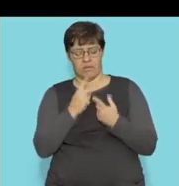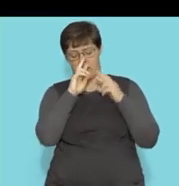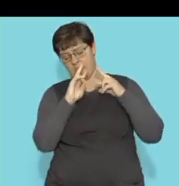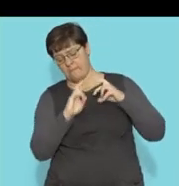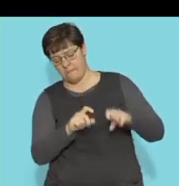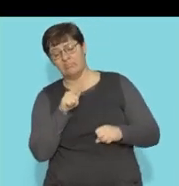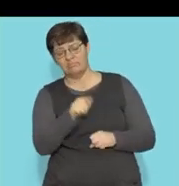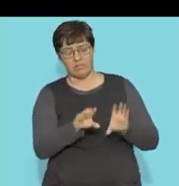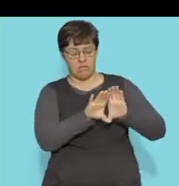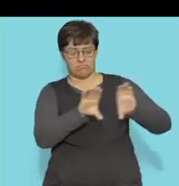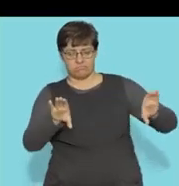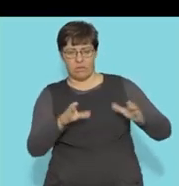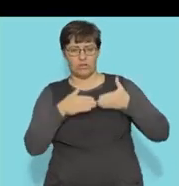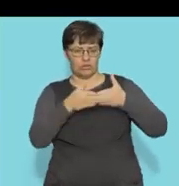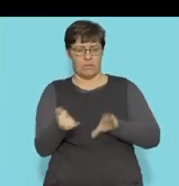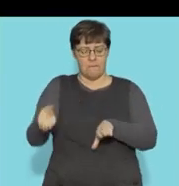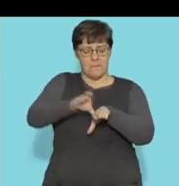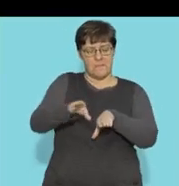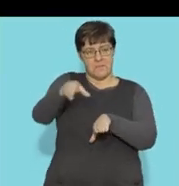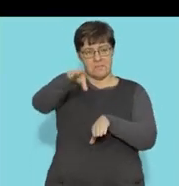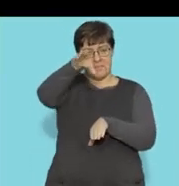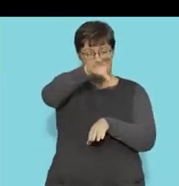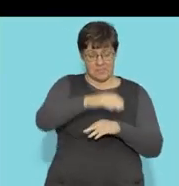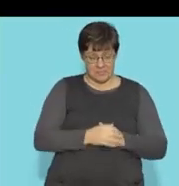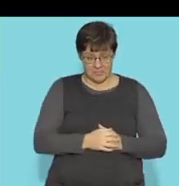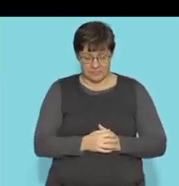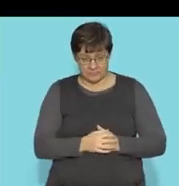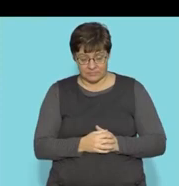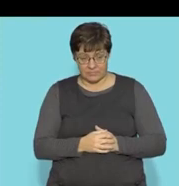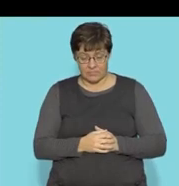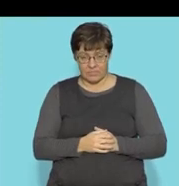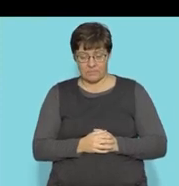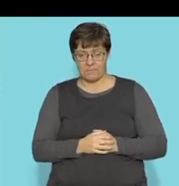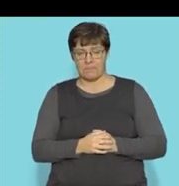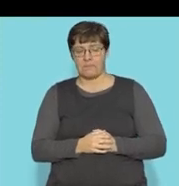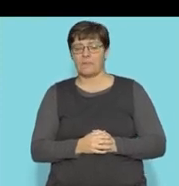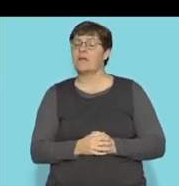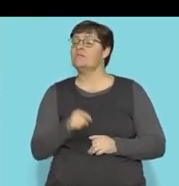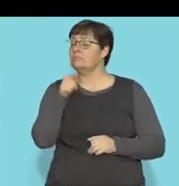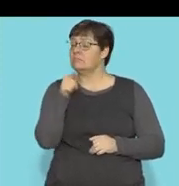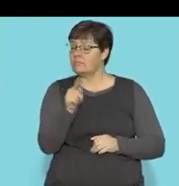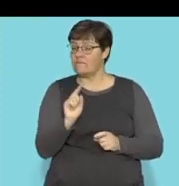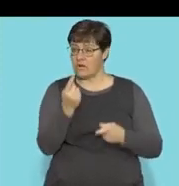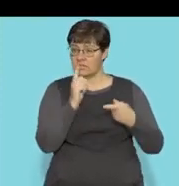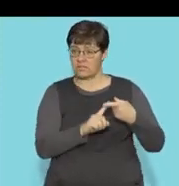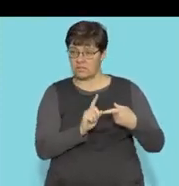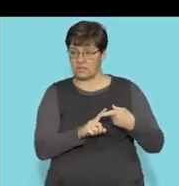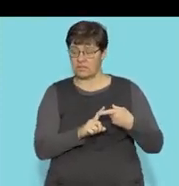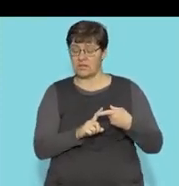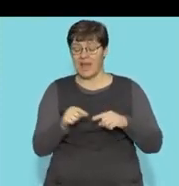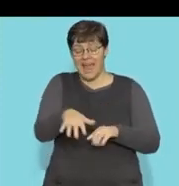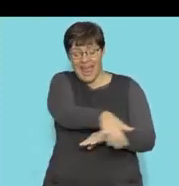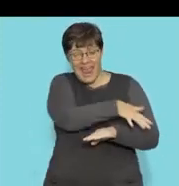with regards to these shipping containers. So we first have to determine